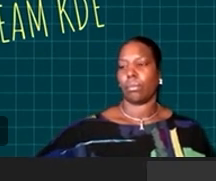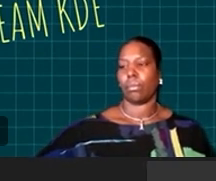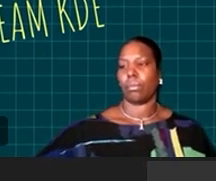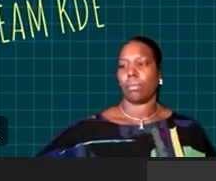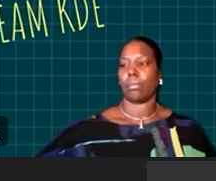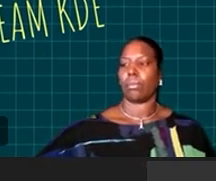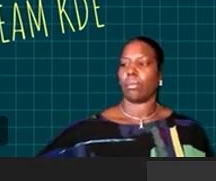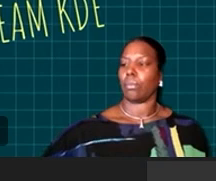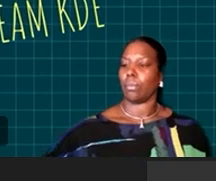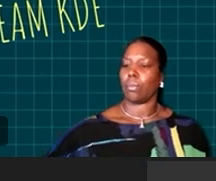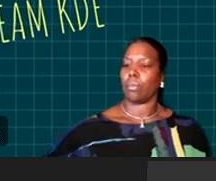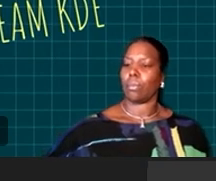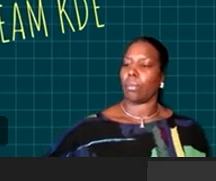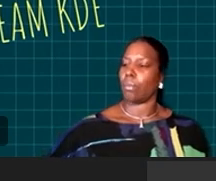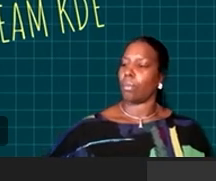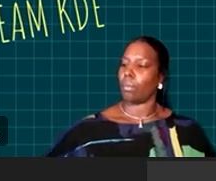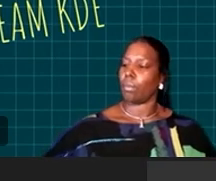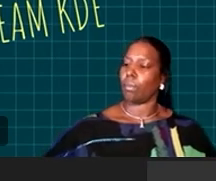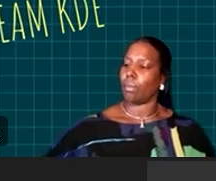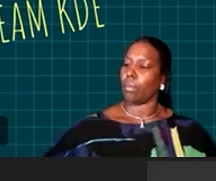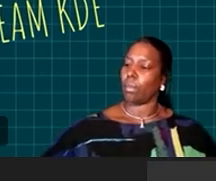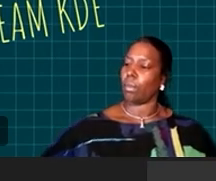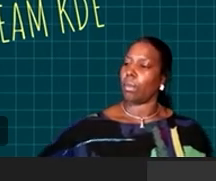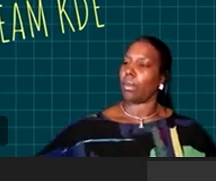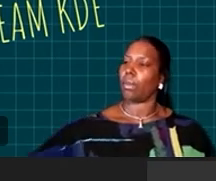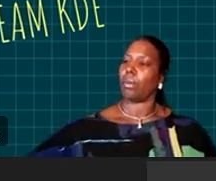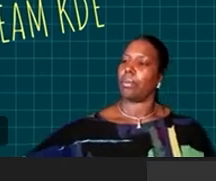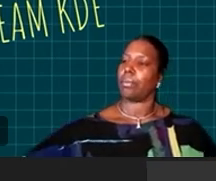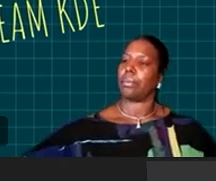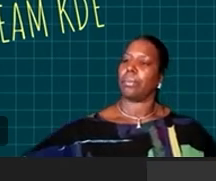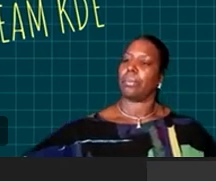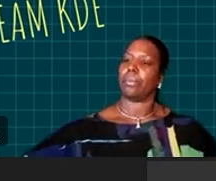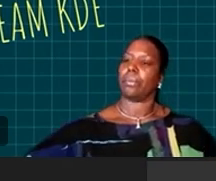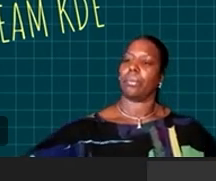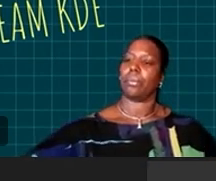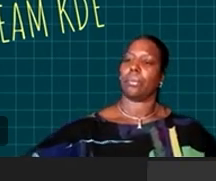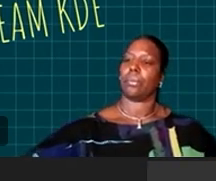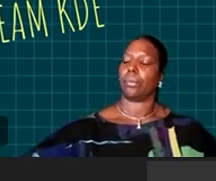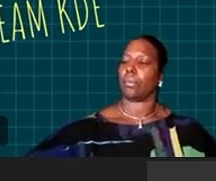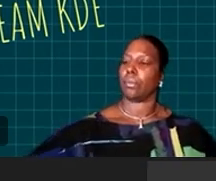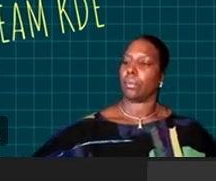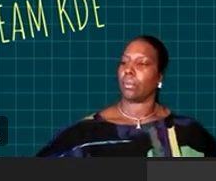what I haven't shown you yet here is